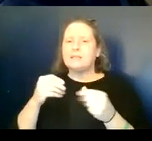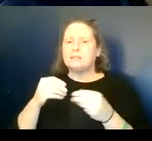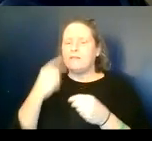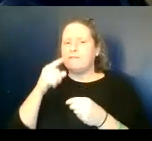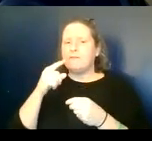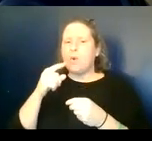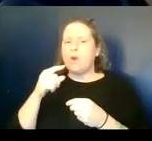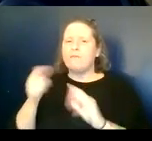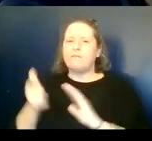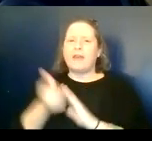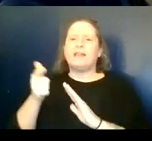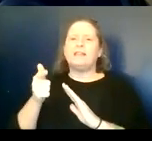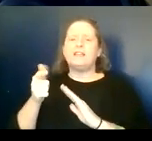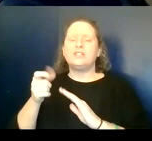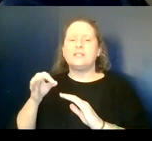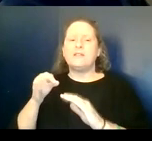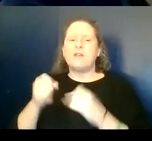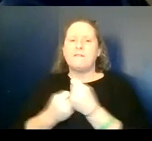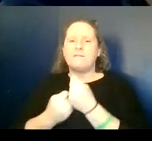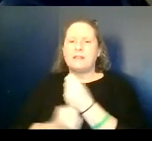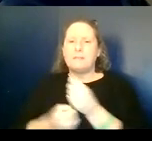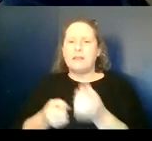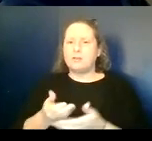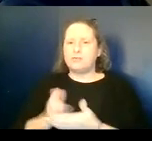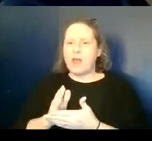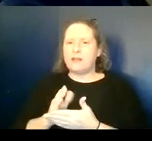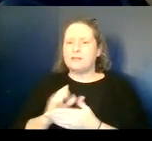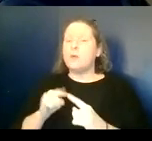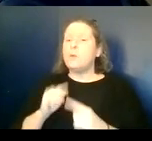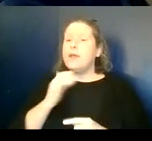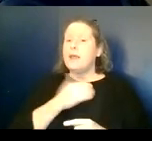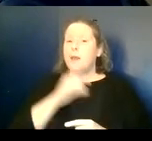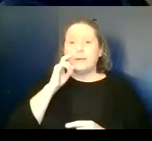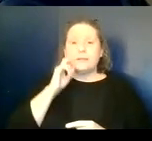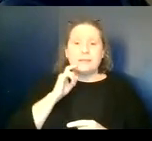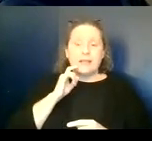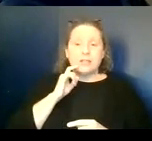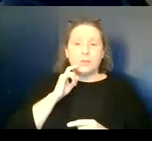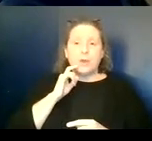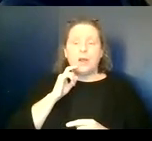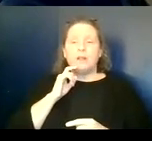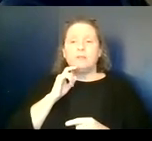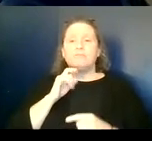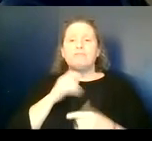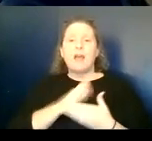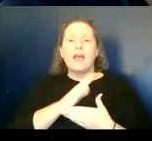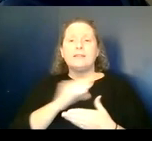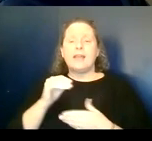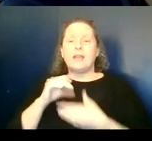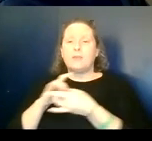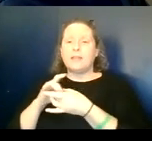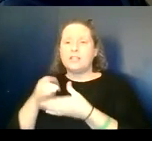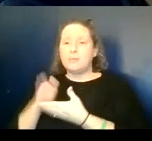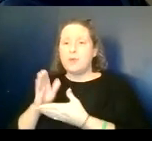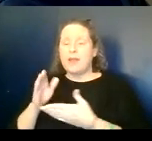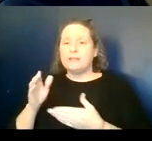fundamental rights. When our sexual and relationship rights gets violated, we do